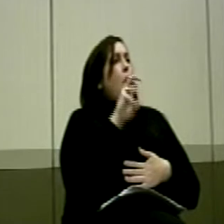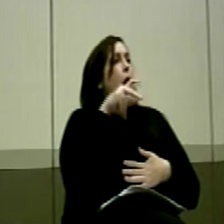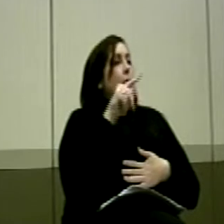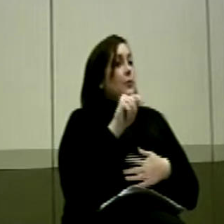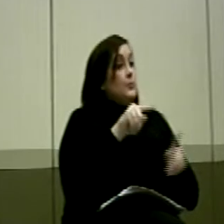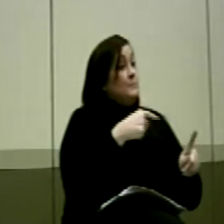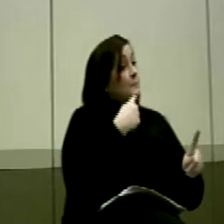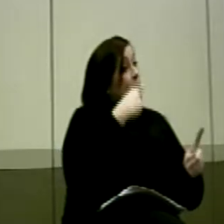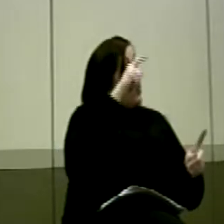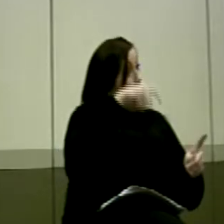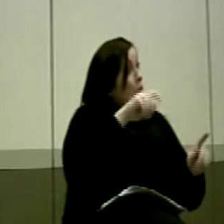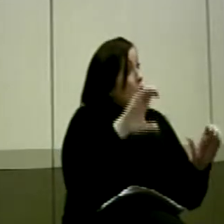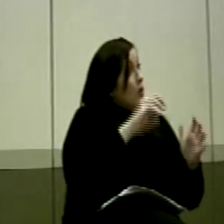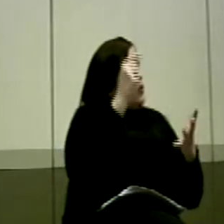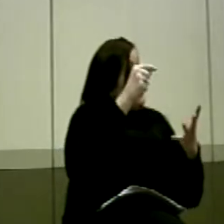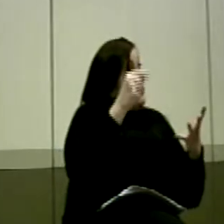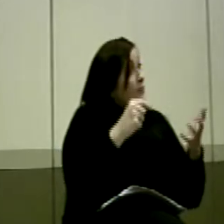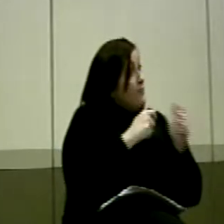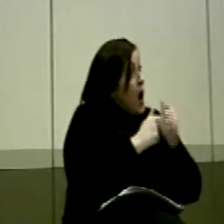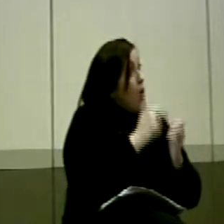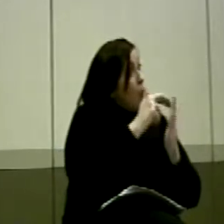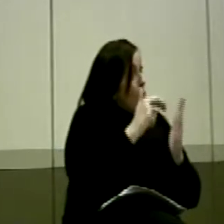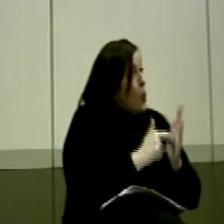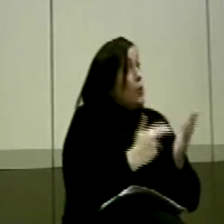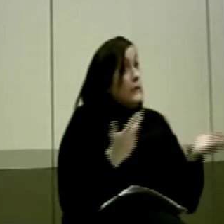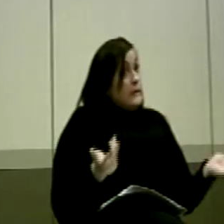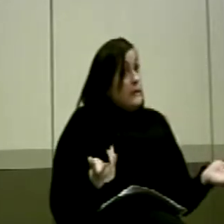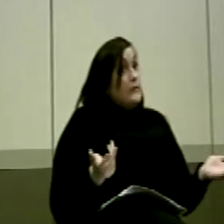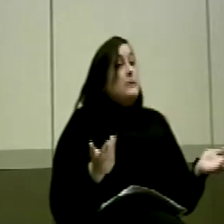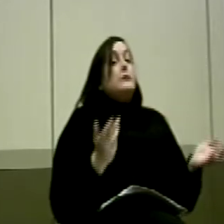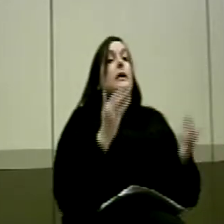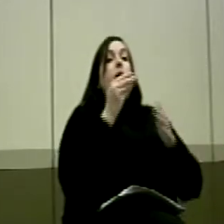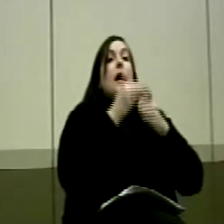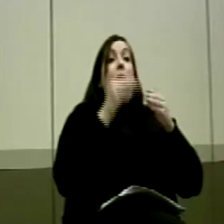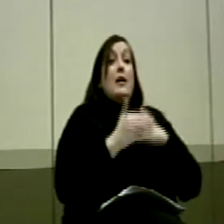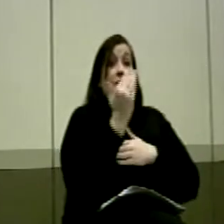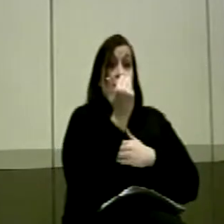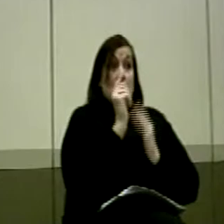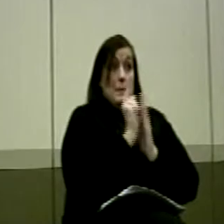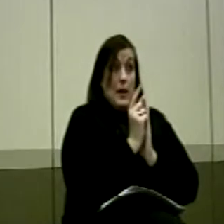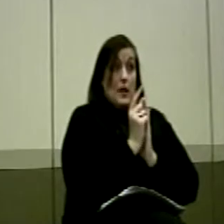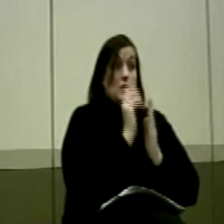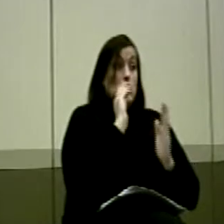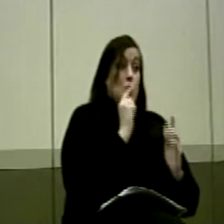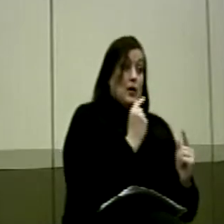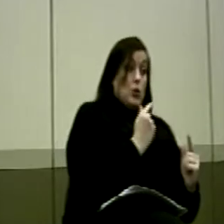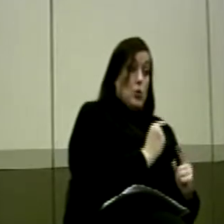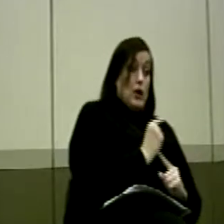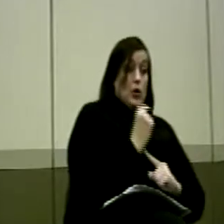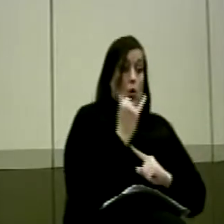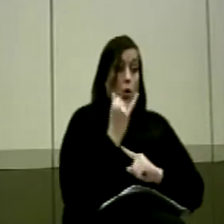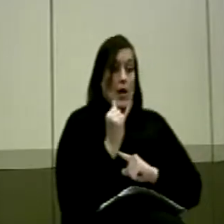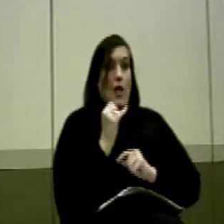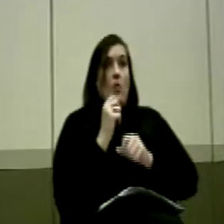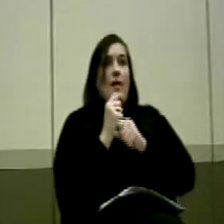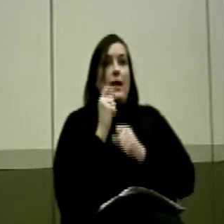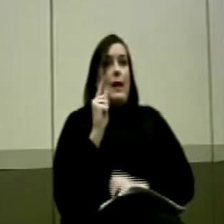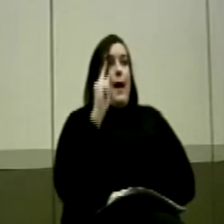every 15 minutes, the student's either going to get the green, or if they're on green or yellow, then they get a penny that goes on their desk. And then the